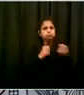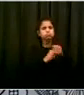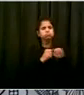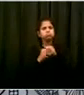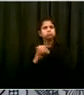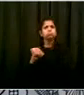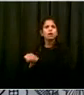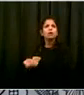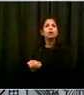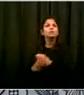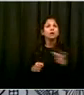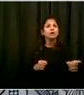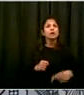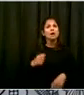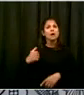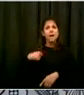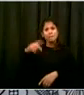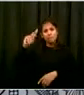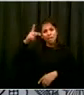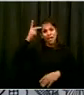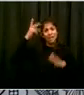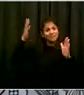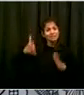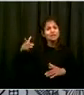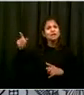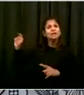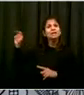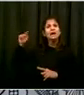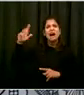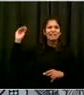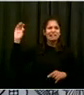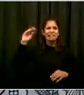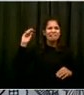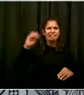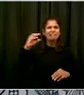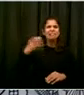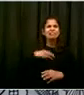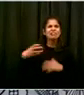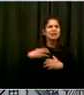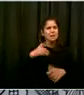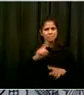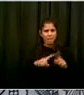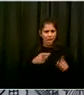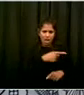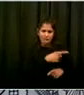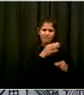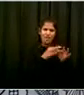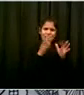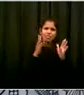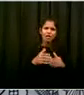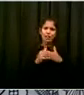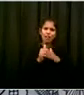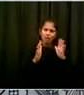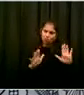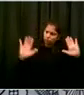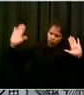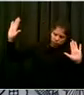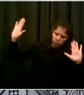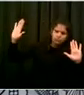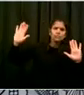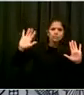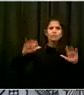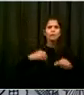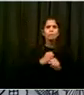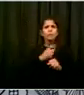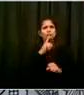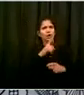say for their own needs. But I really want to say our faith leaders have distinguished themselves time and again as being very